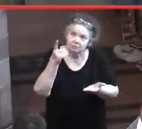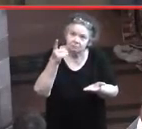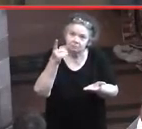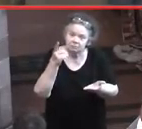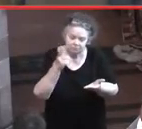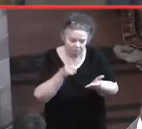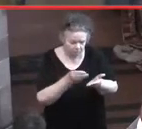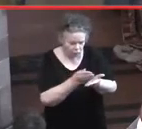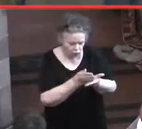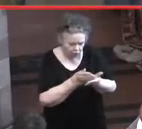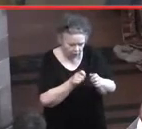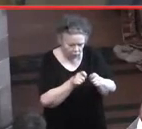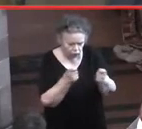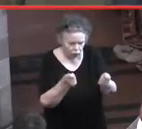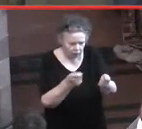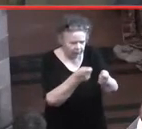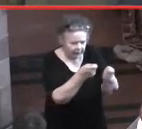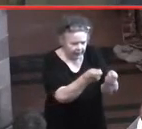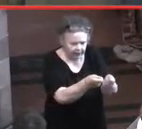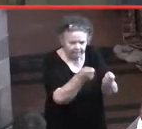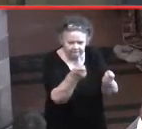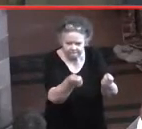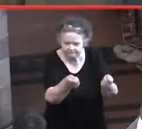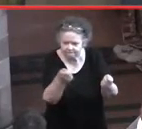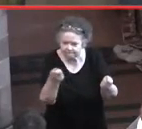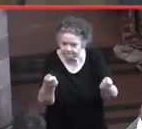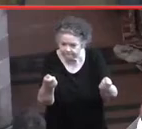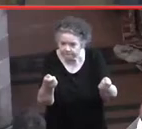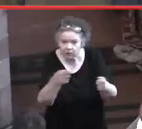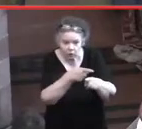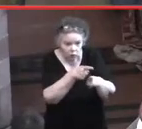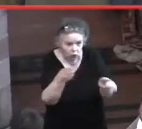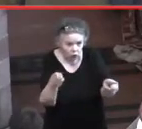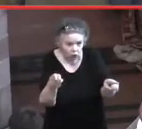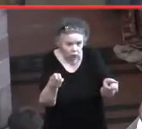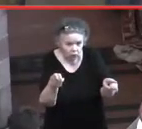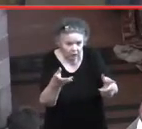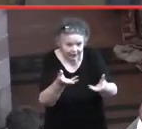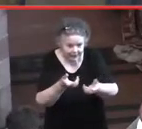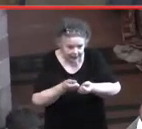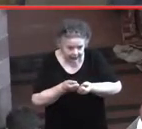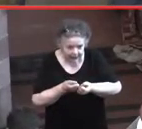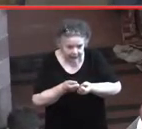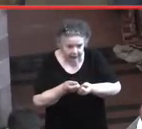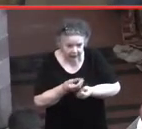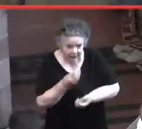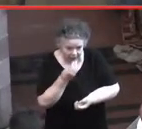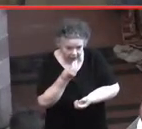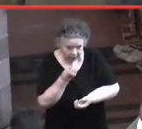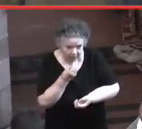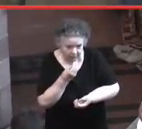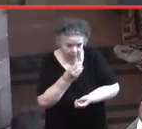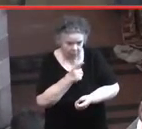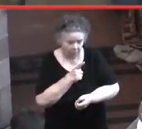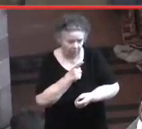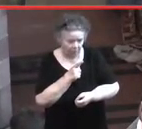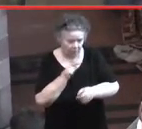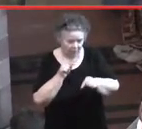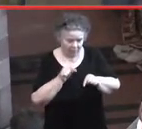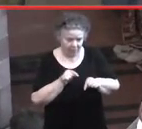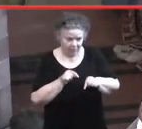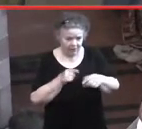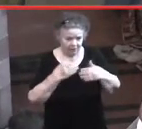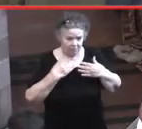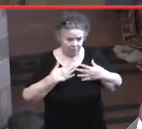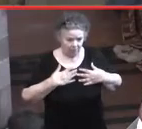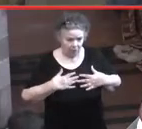He broke it and gave it to them, saying, "Take this, all of you, and eat it. This